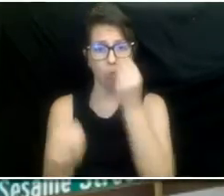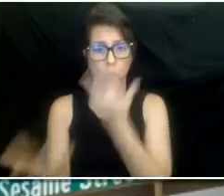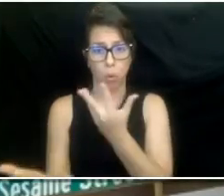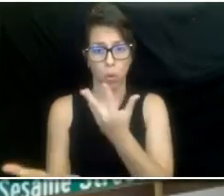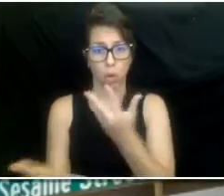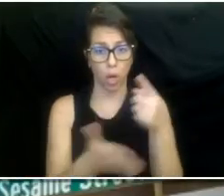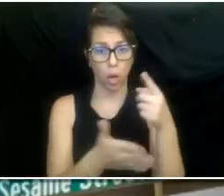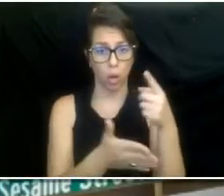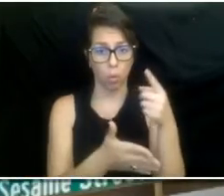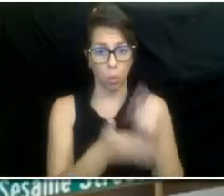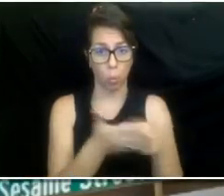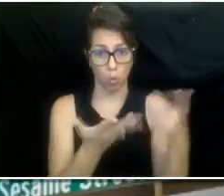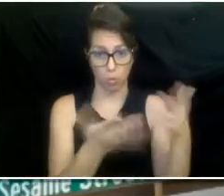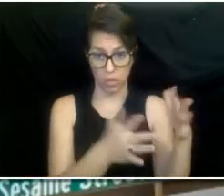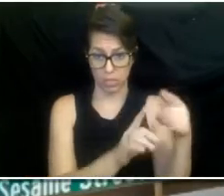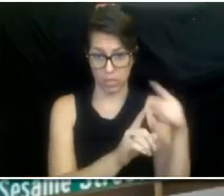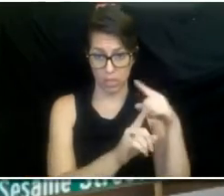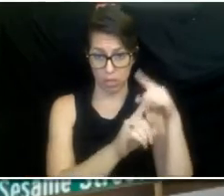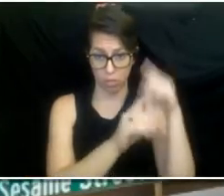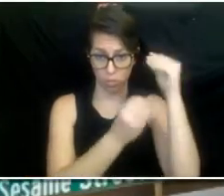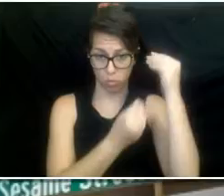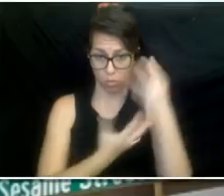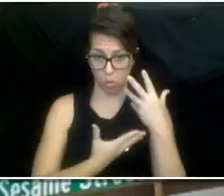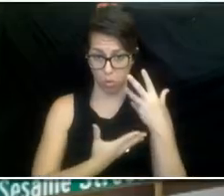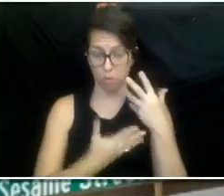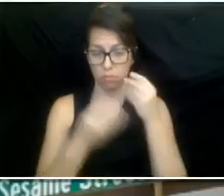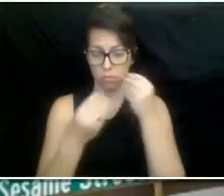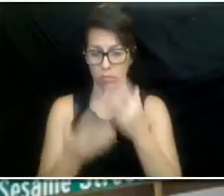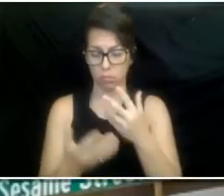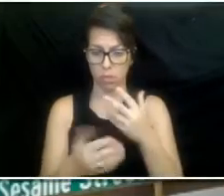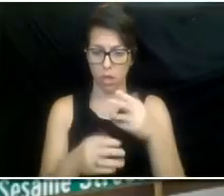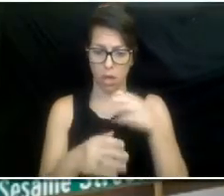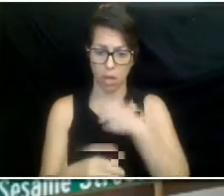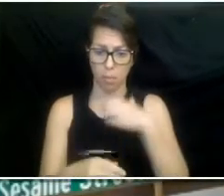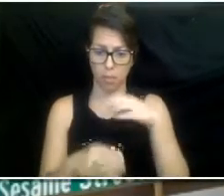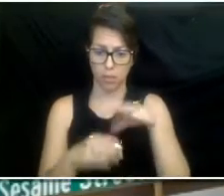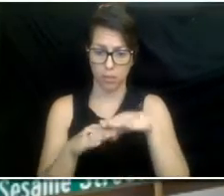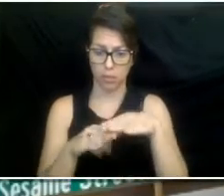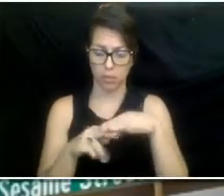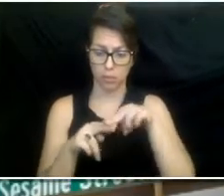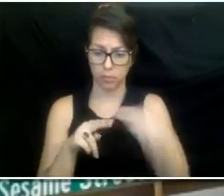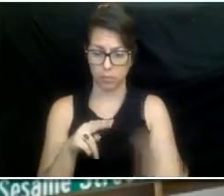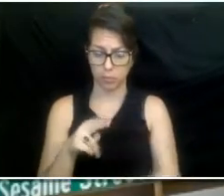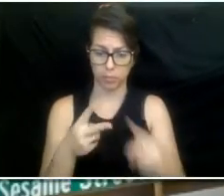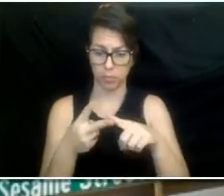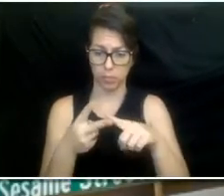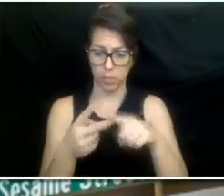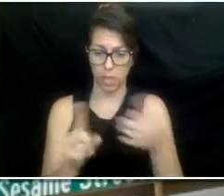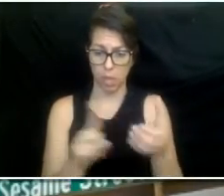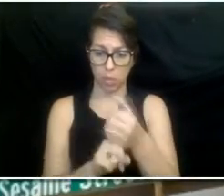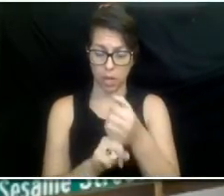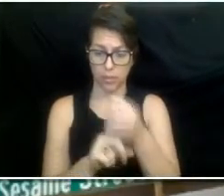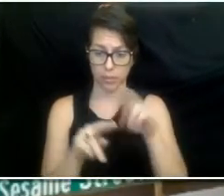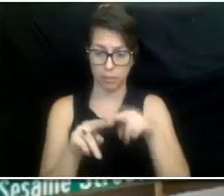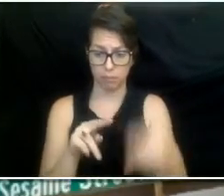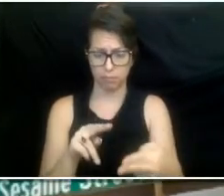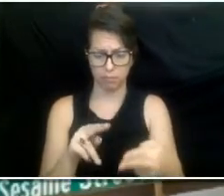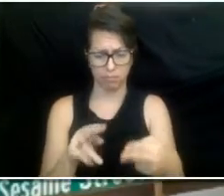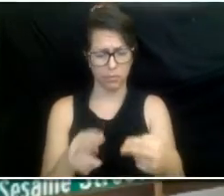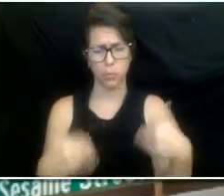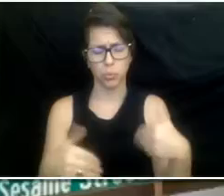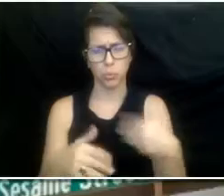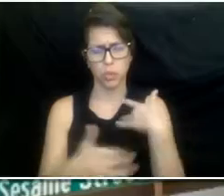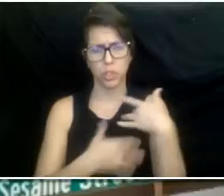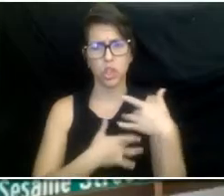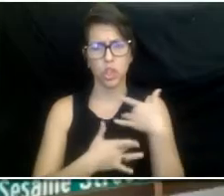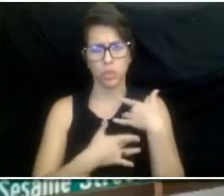totally understandable that the POS who make those runs perhaps are not as equipped to deal